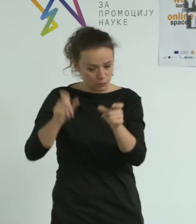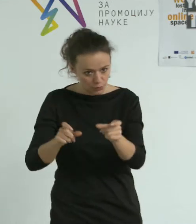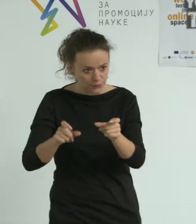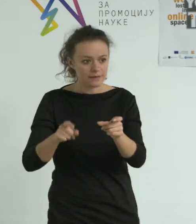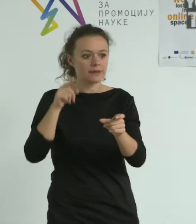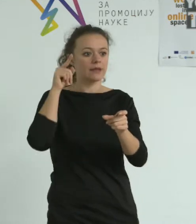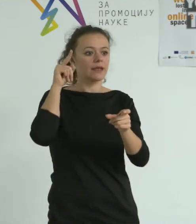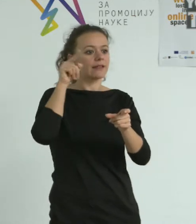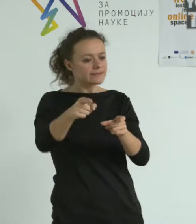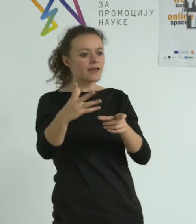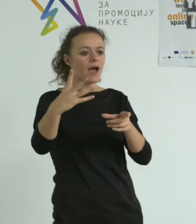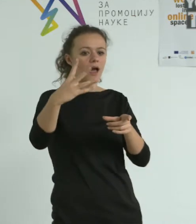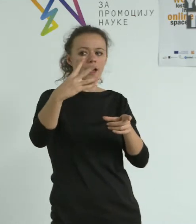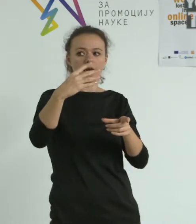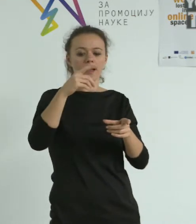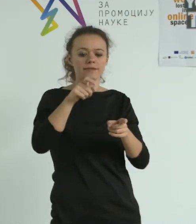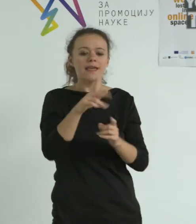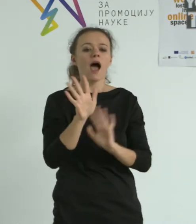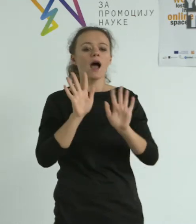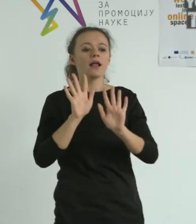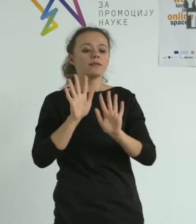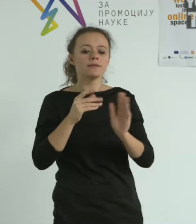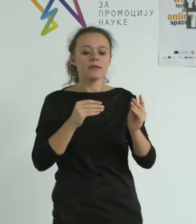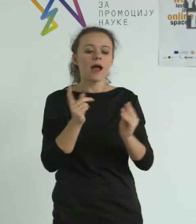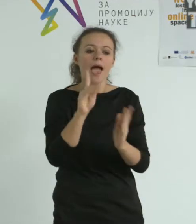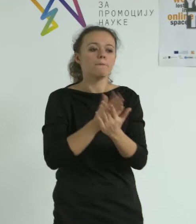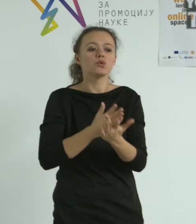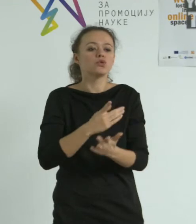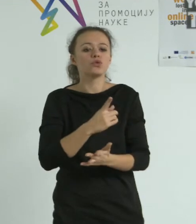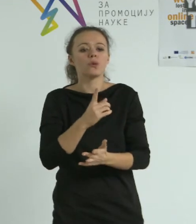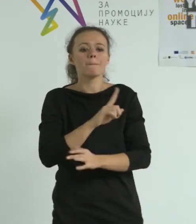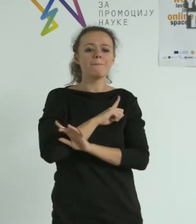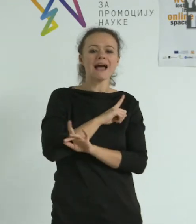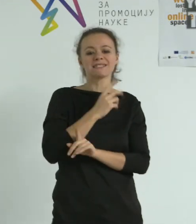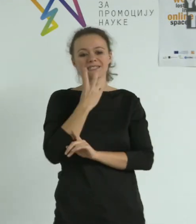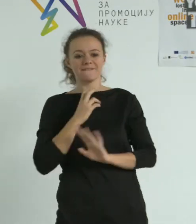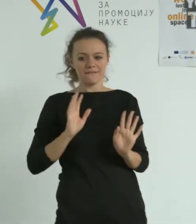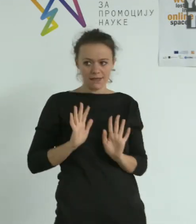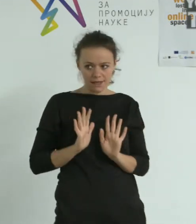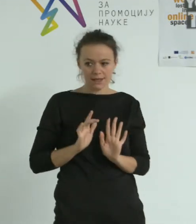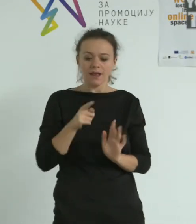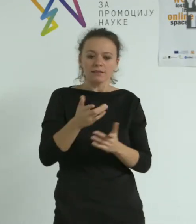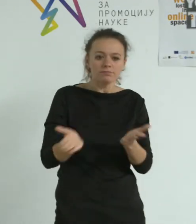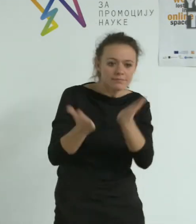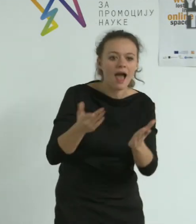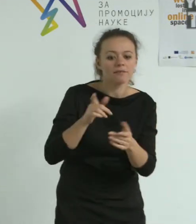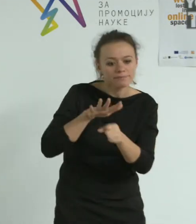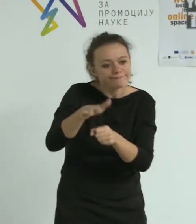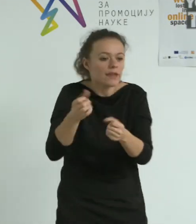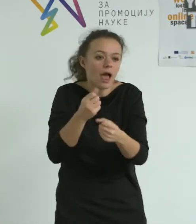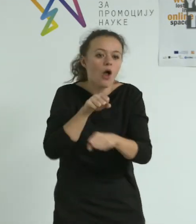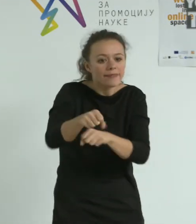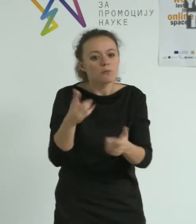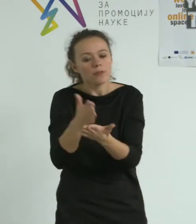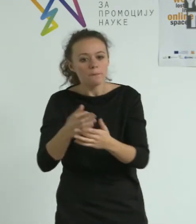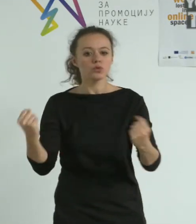the of passivity they're into, to make them more active. So